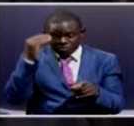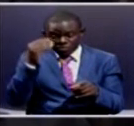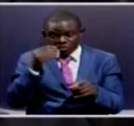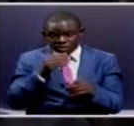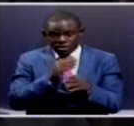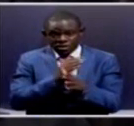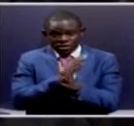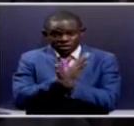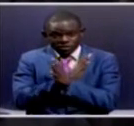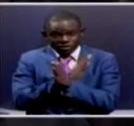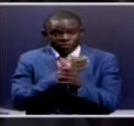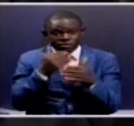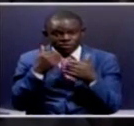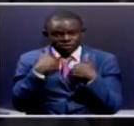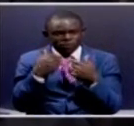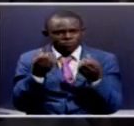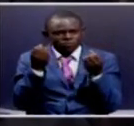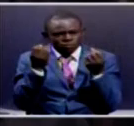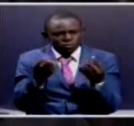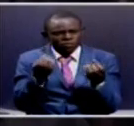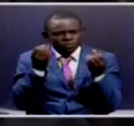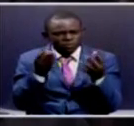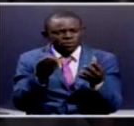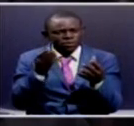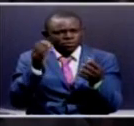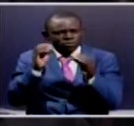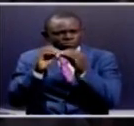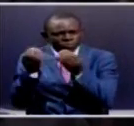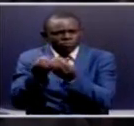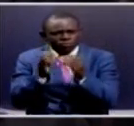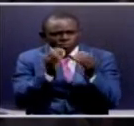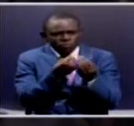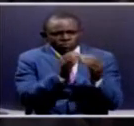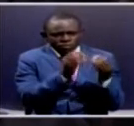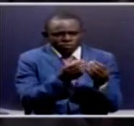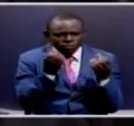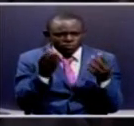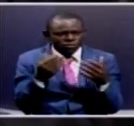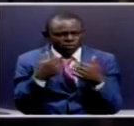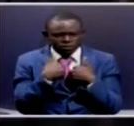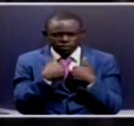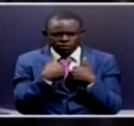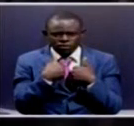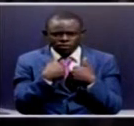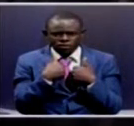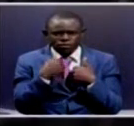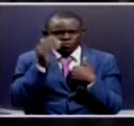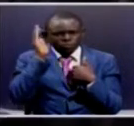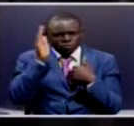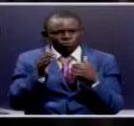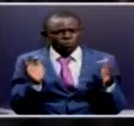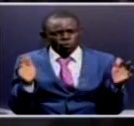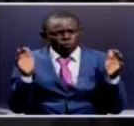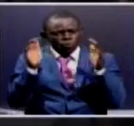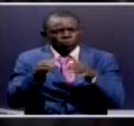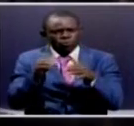religious organizations, church organizations, individual and collective, that will come and attend this forum. Because, look, we need to